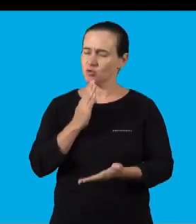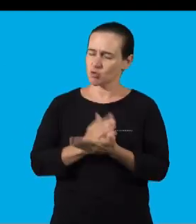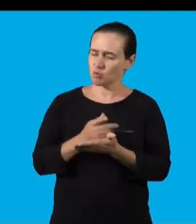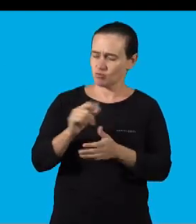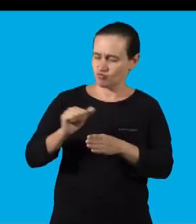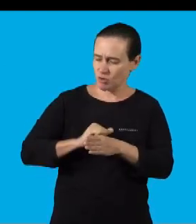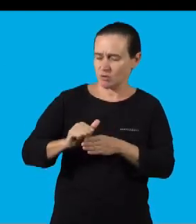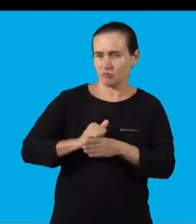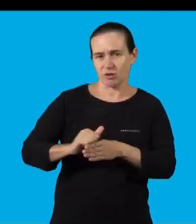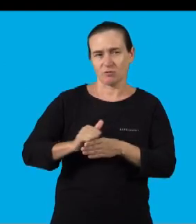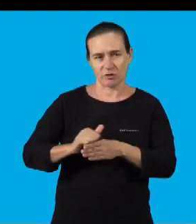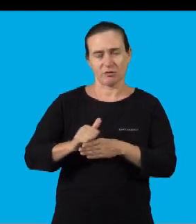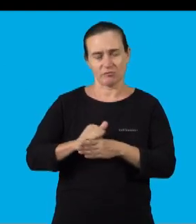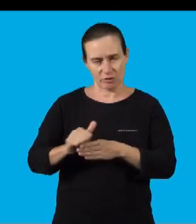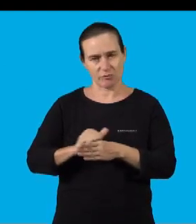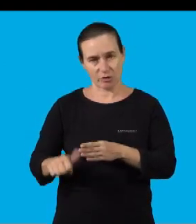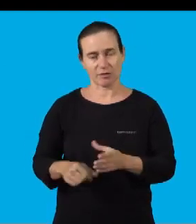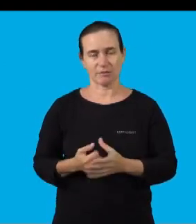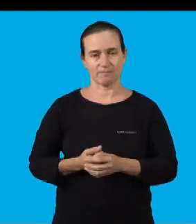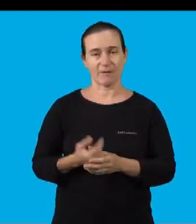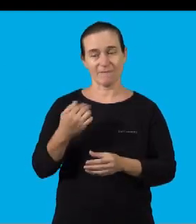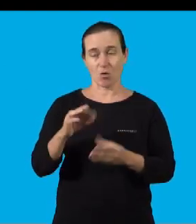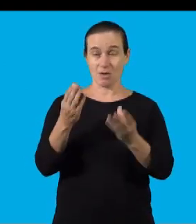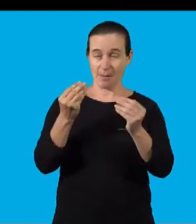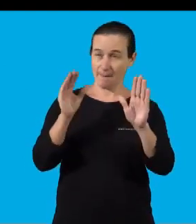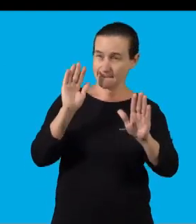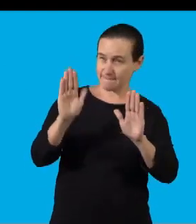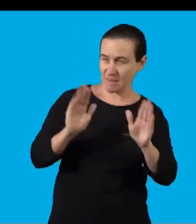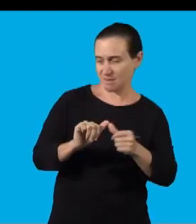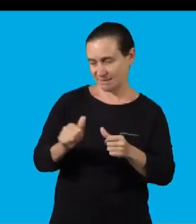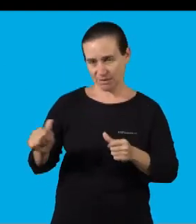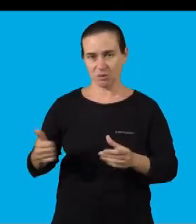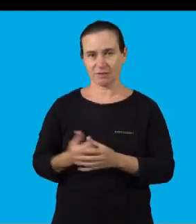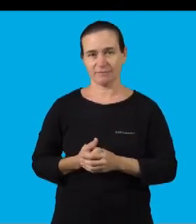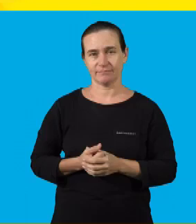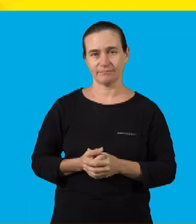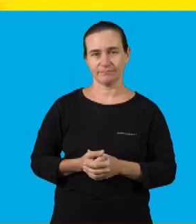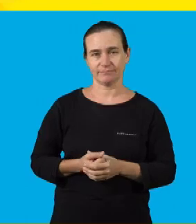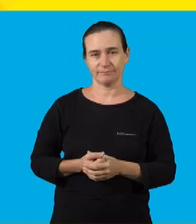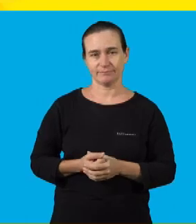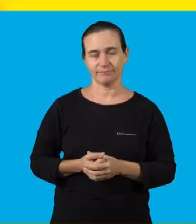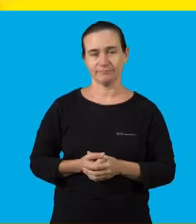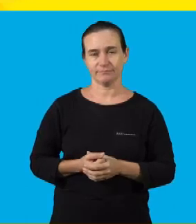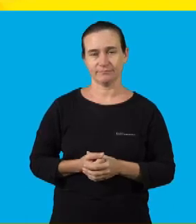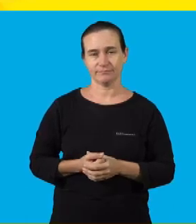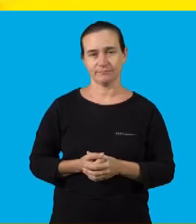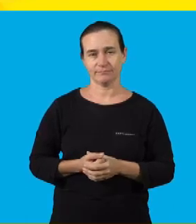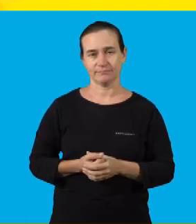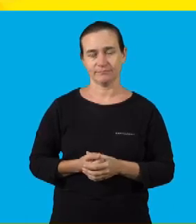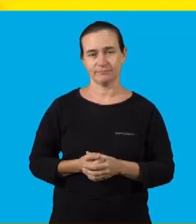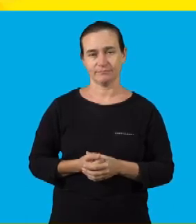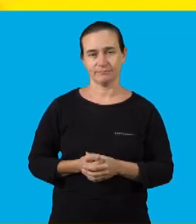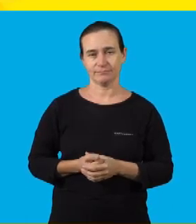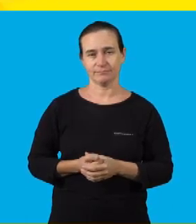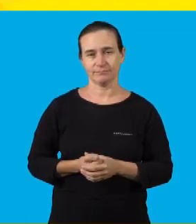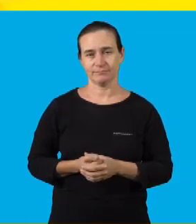that we practice when it comes to number patterns and sequences. And always remember